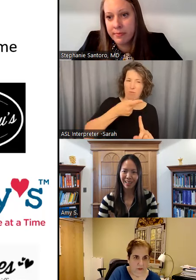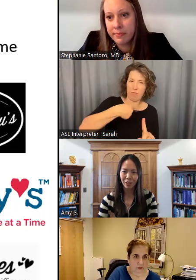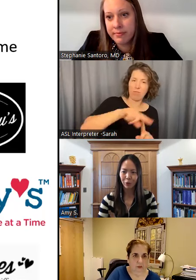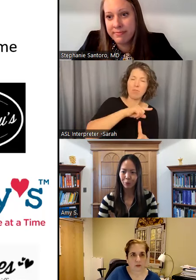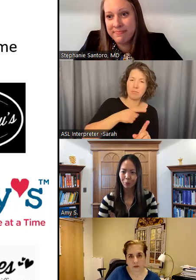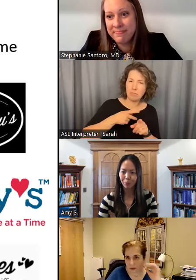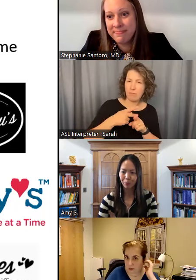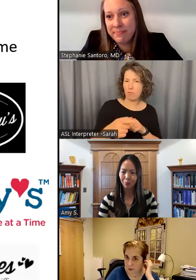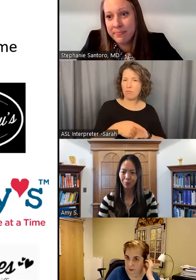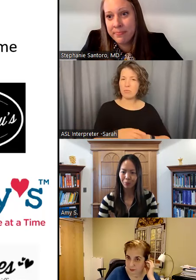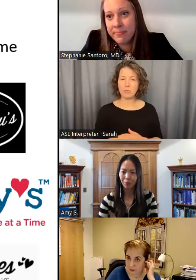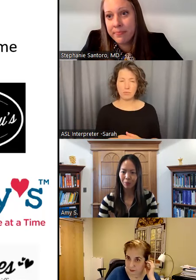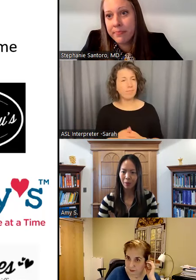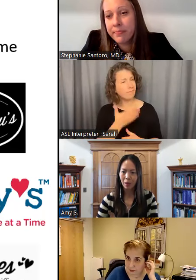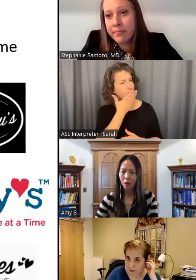Thank you.